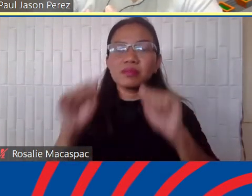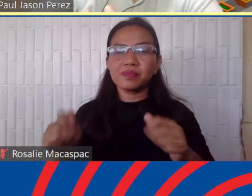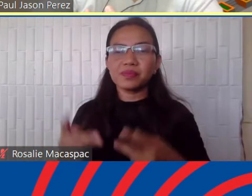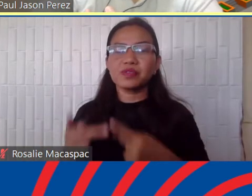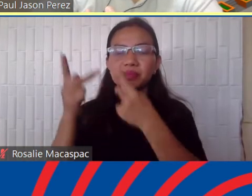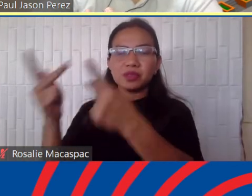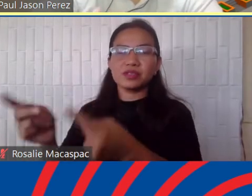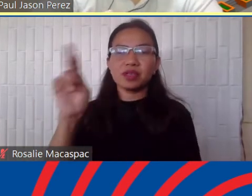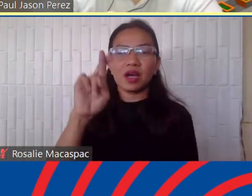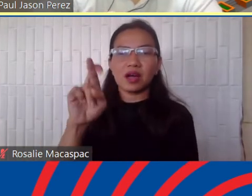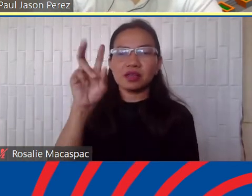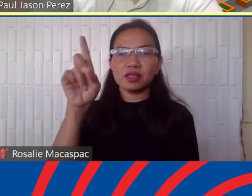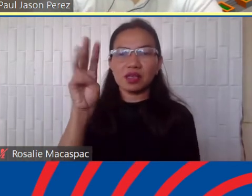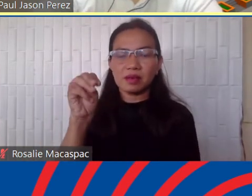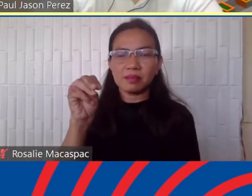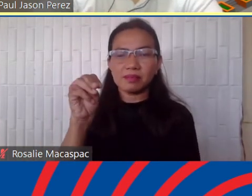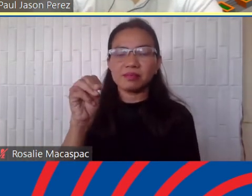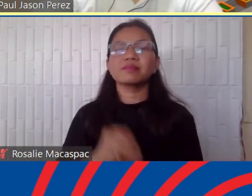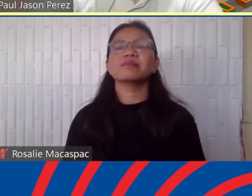management services.